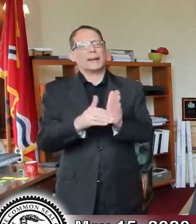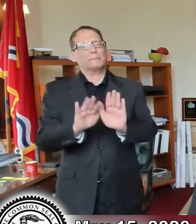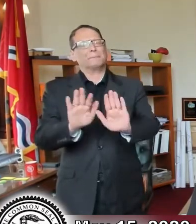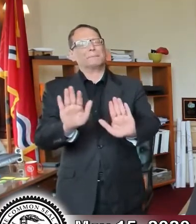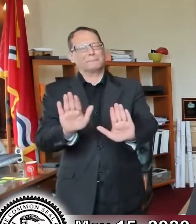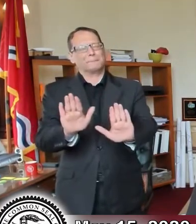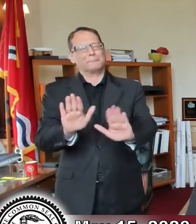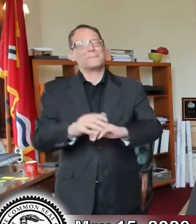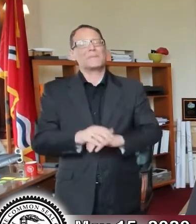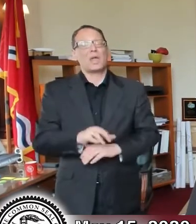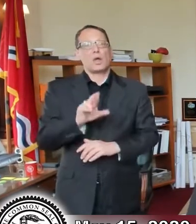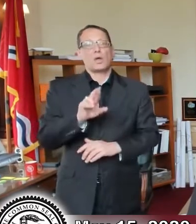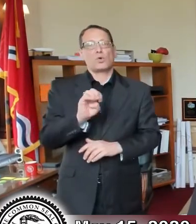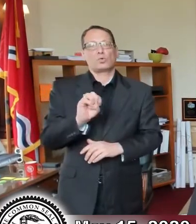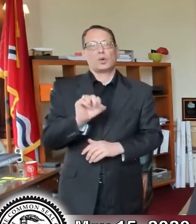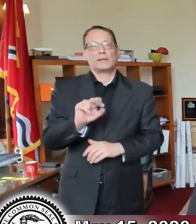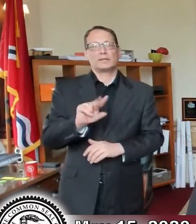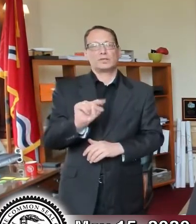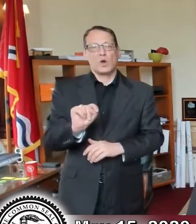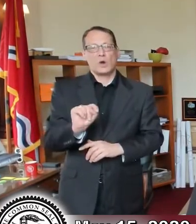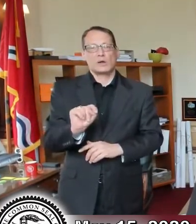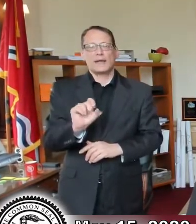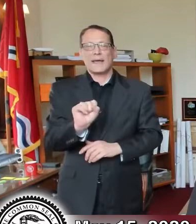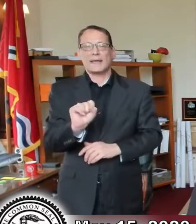right. Restart